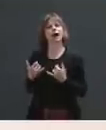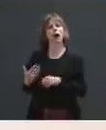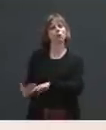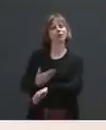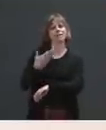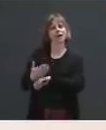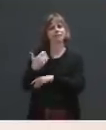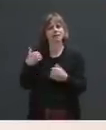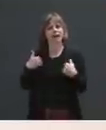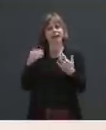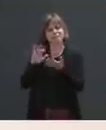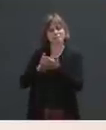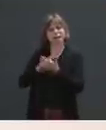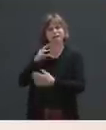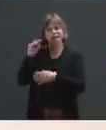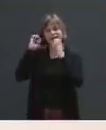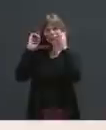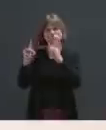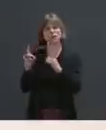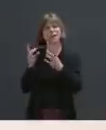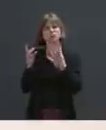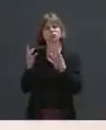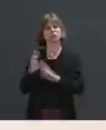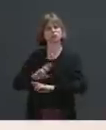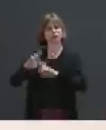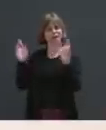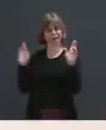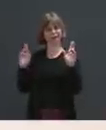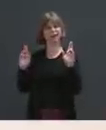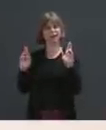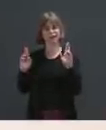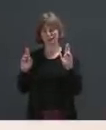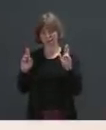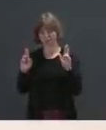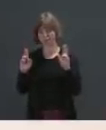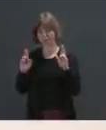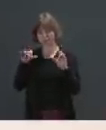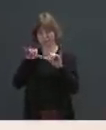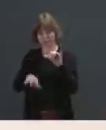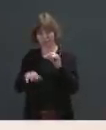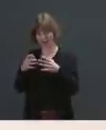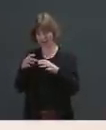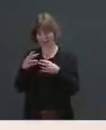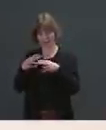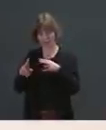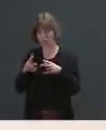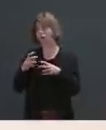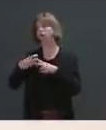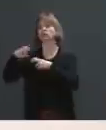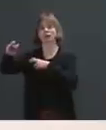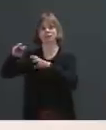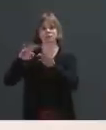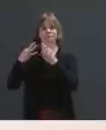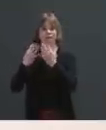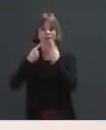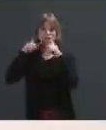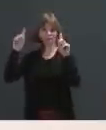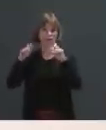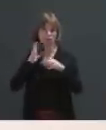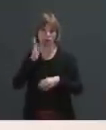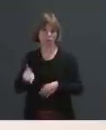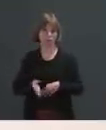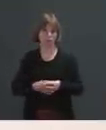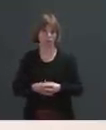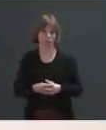and educational services available, so that we can then transfer them to families. That's what our approach is. And so if there is this big difference, would